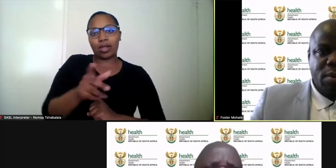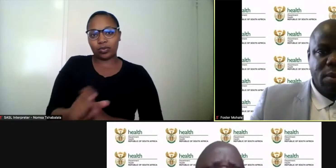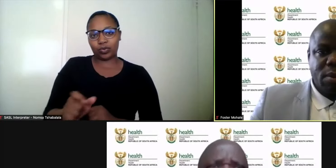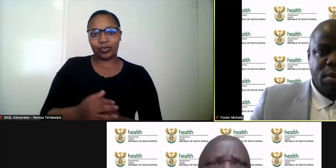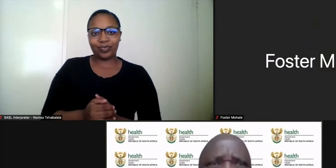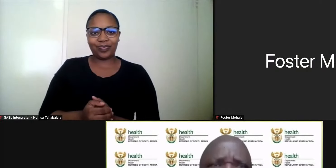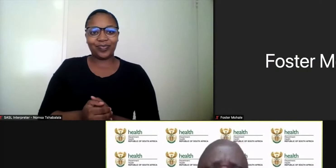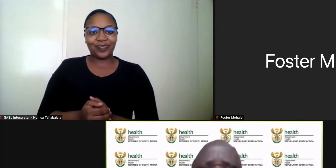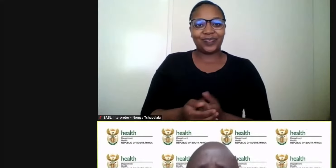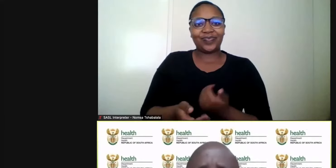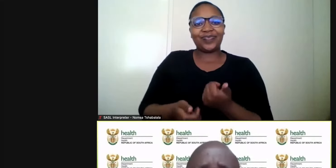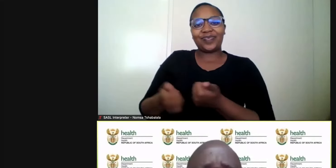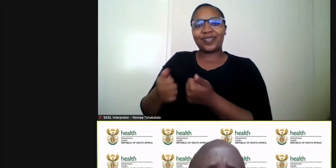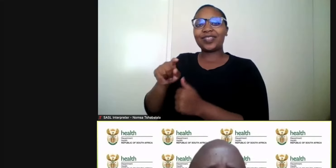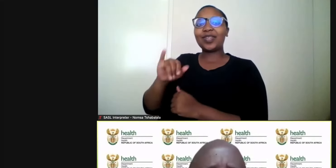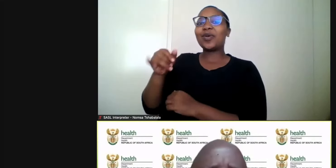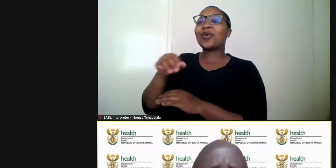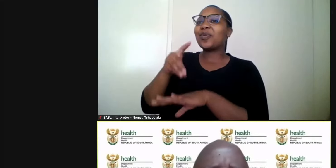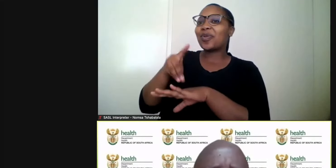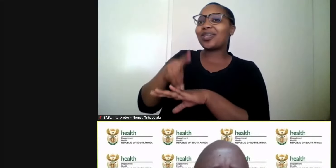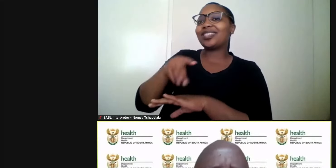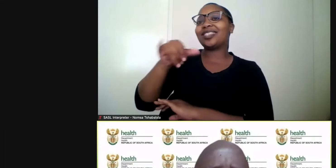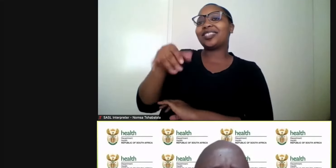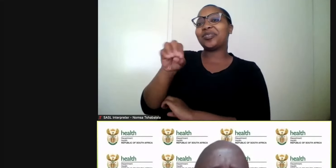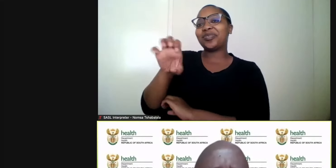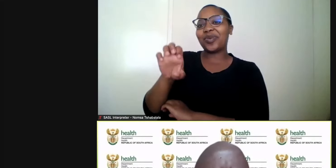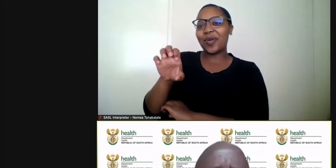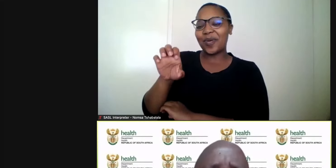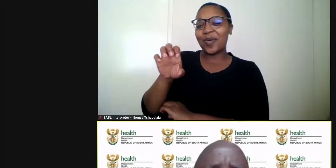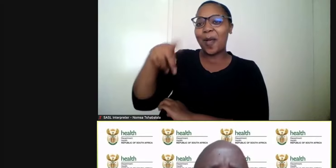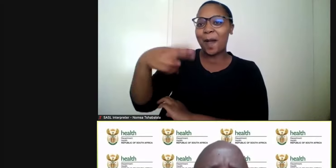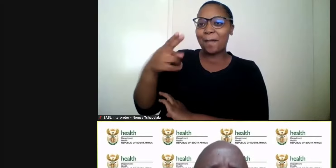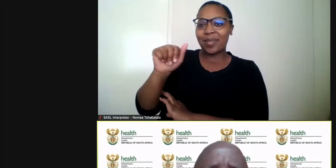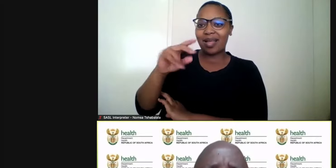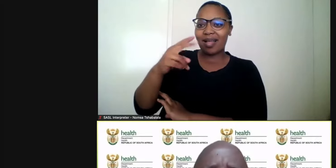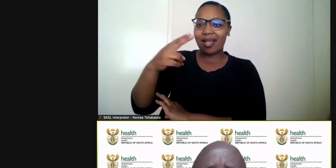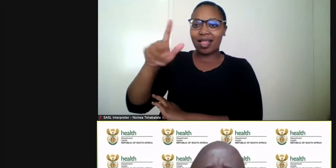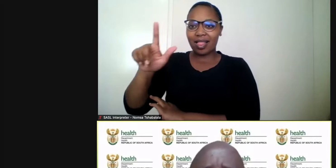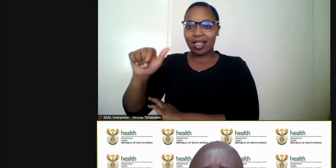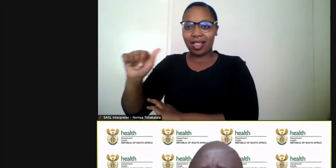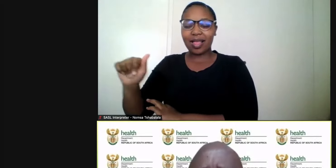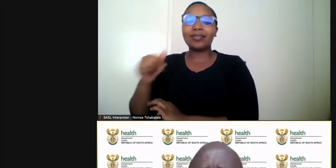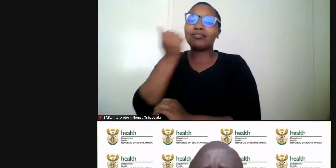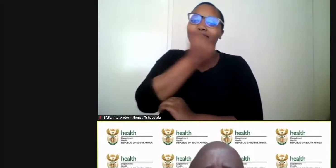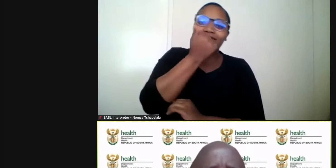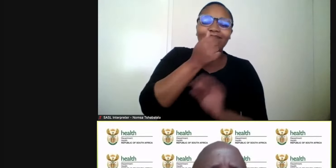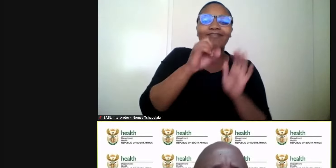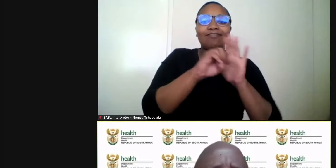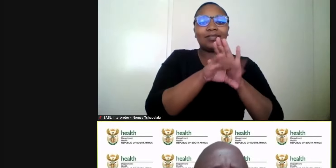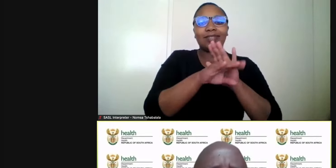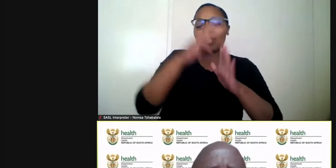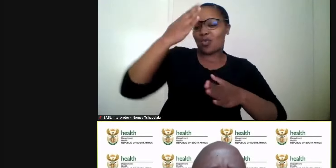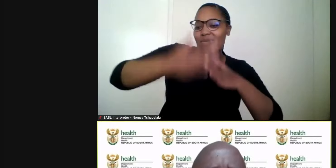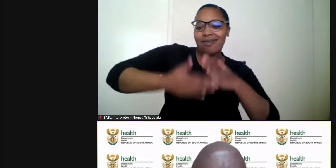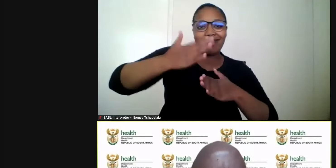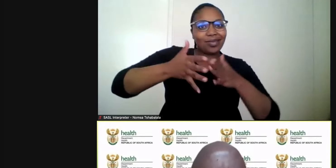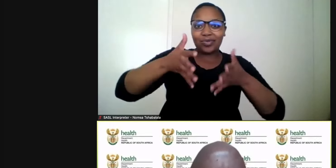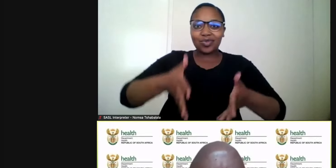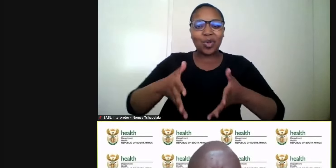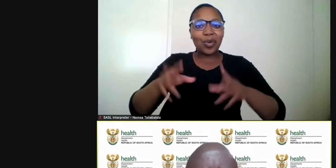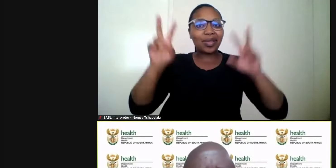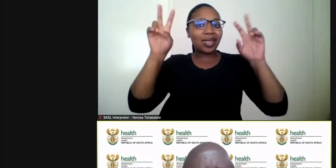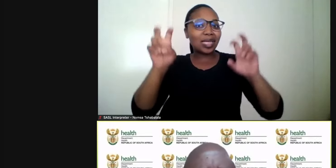Well, thank you very much. An apology to our colleagues in the media. This is not the end of this matter. We just wanted to make sure